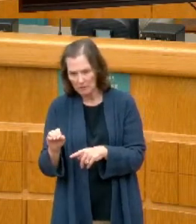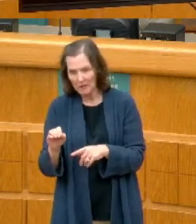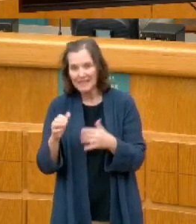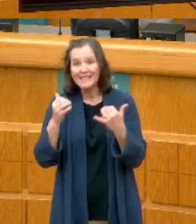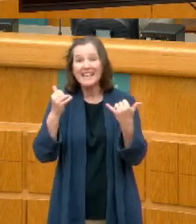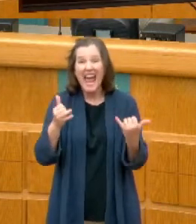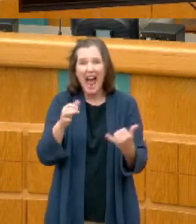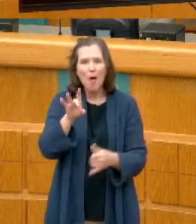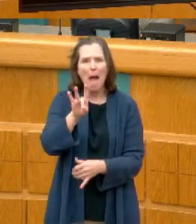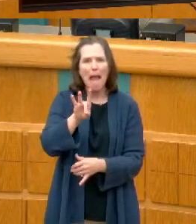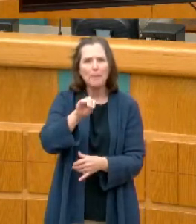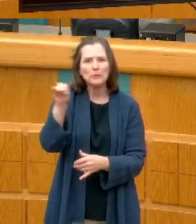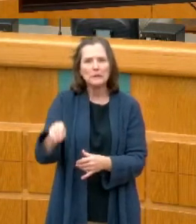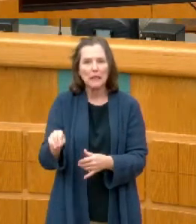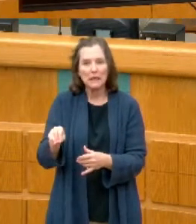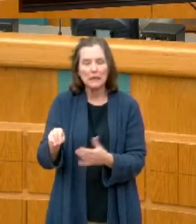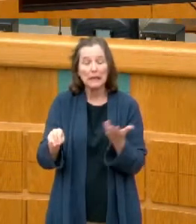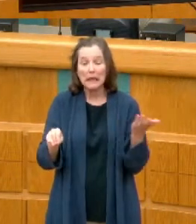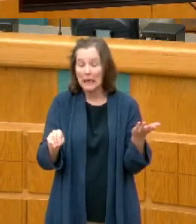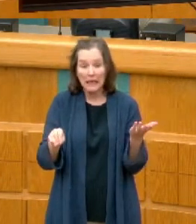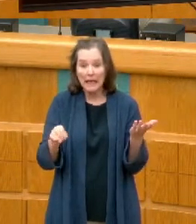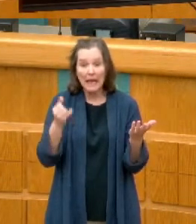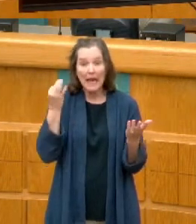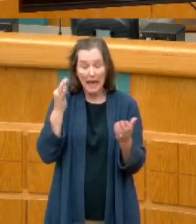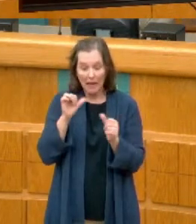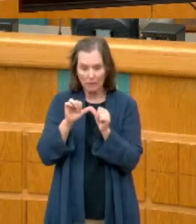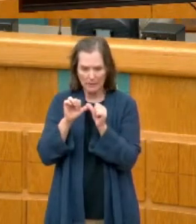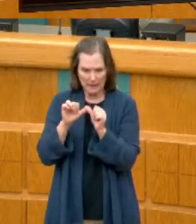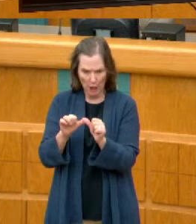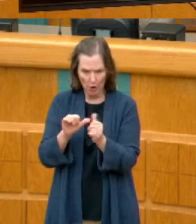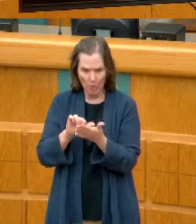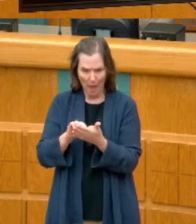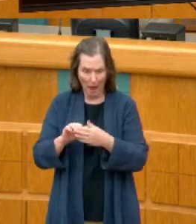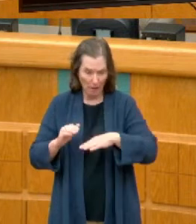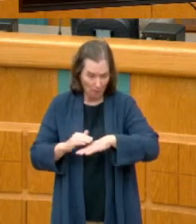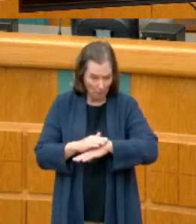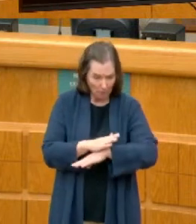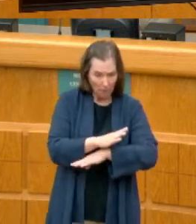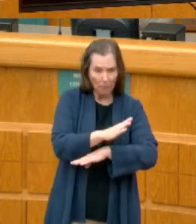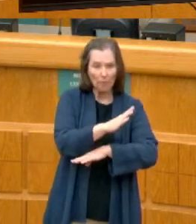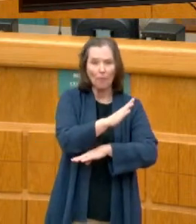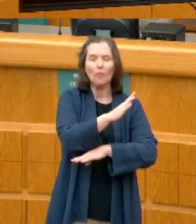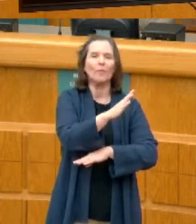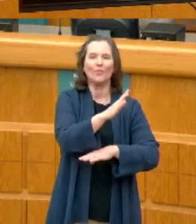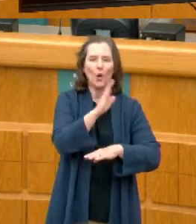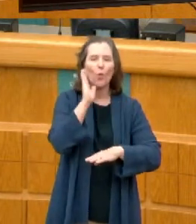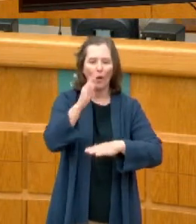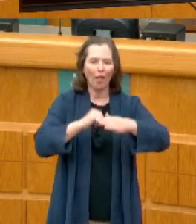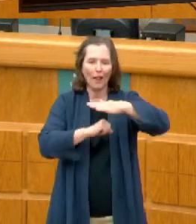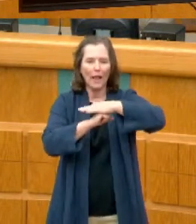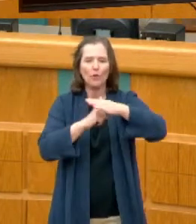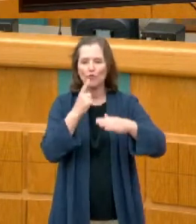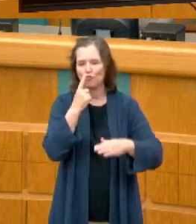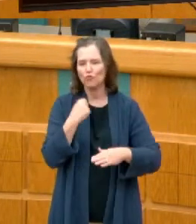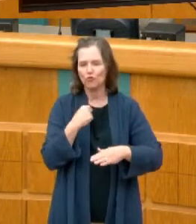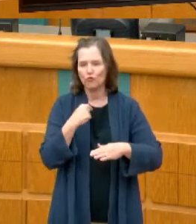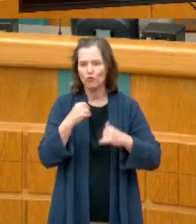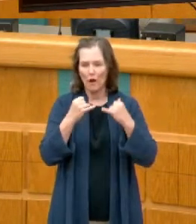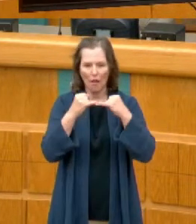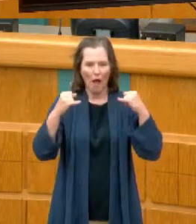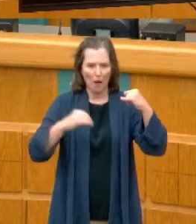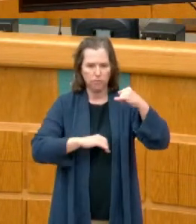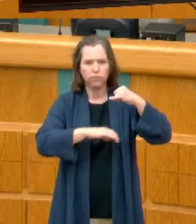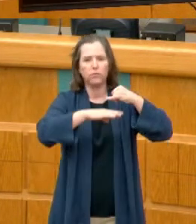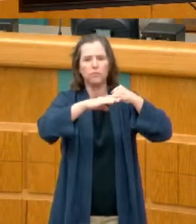that horrible red line. And that is why it's so critical that everybody hear this news.